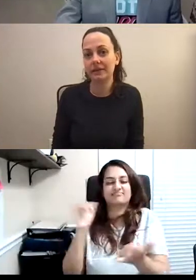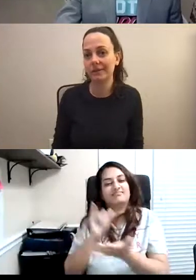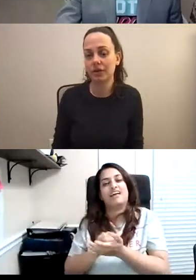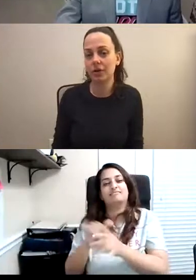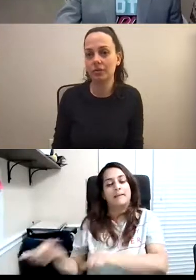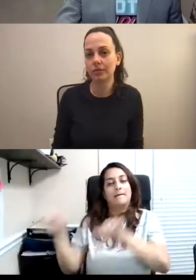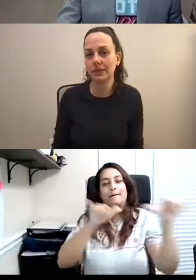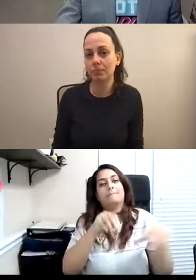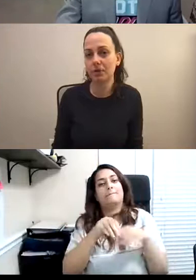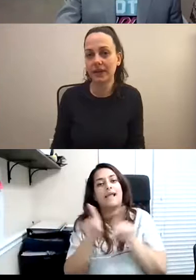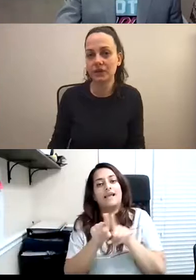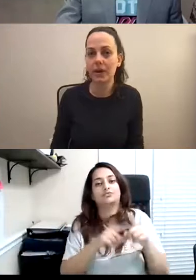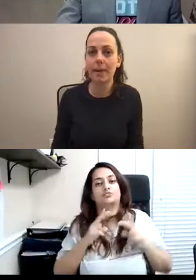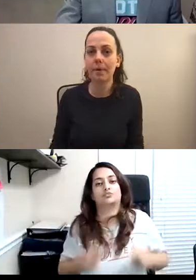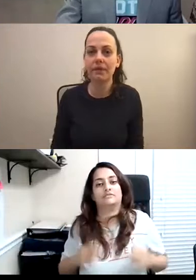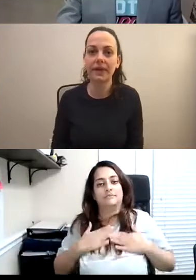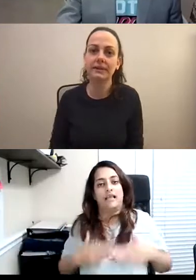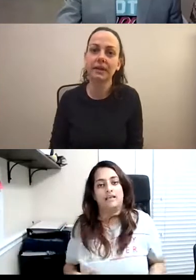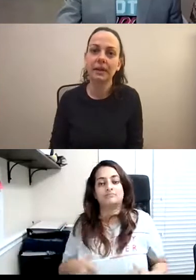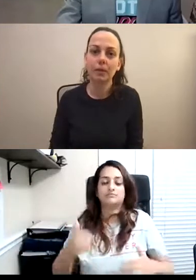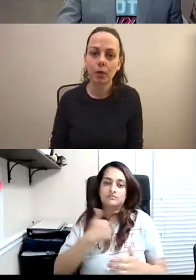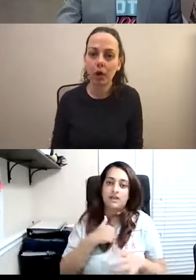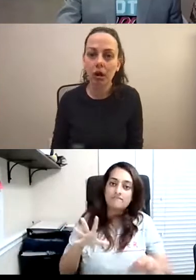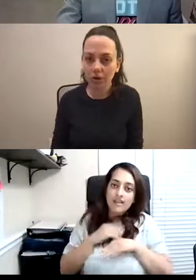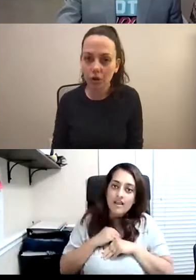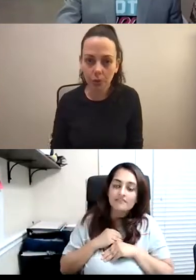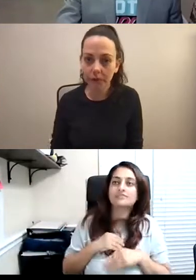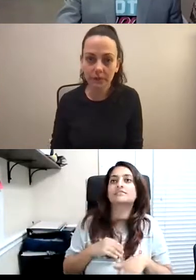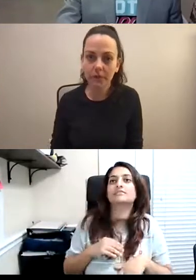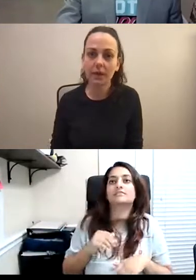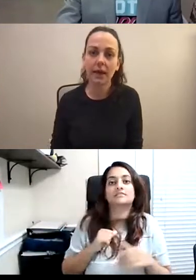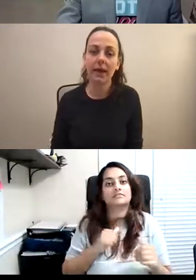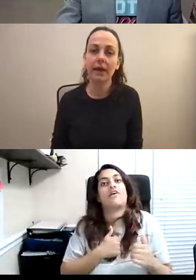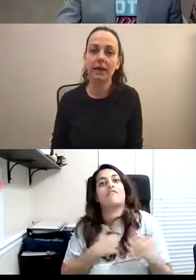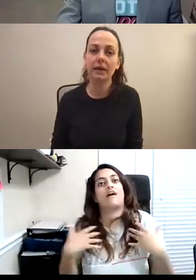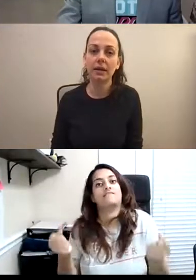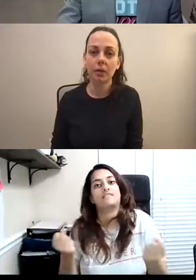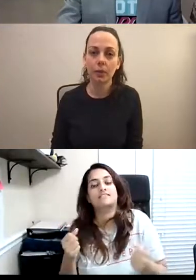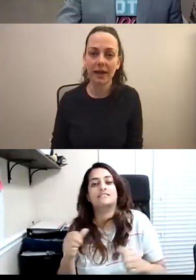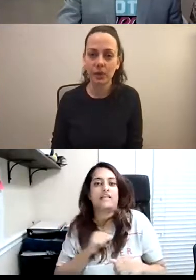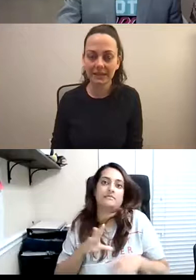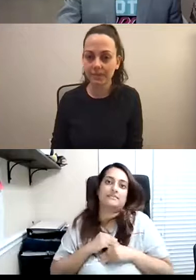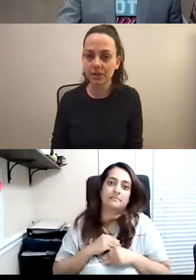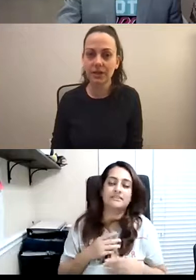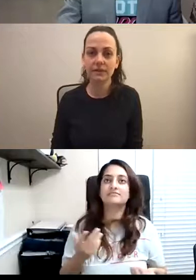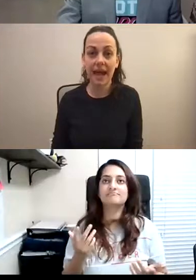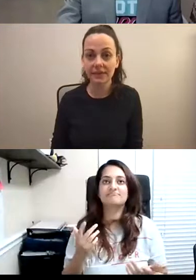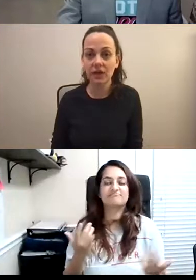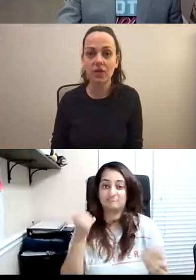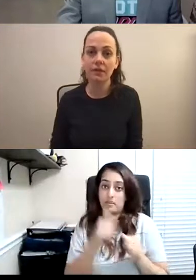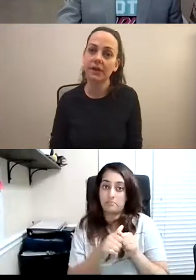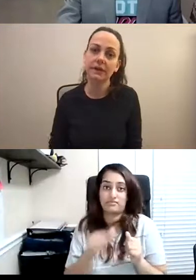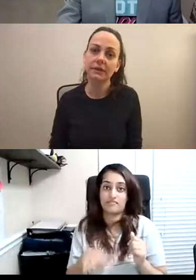1%, is perfect or not perfect. We are all human, and we have to accept ourselves,